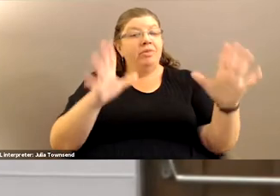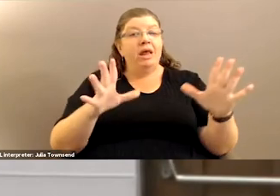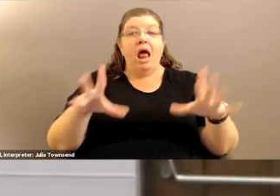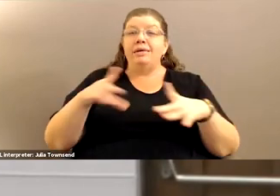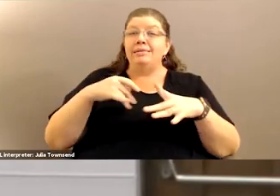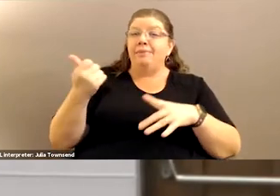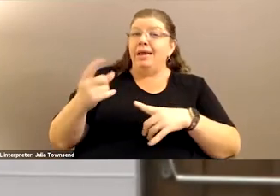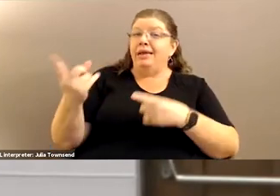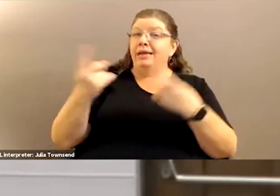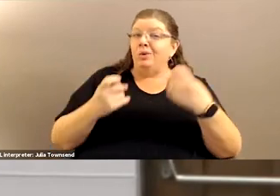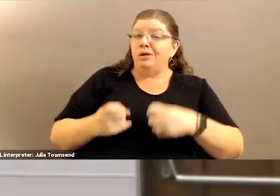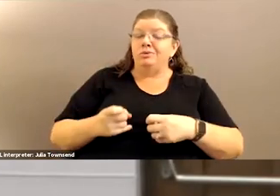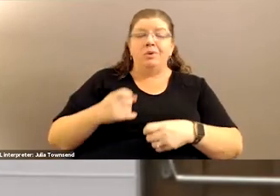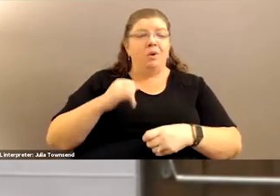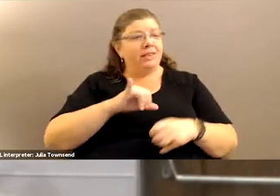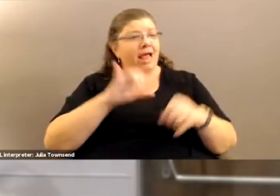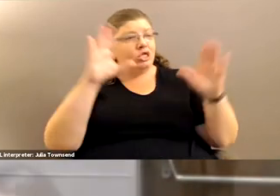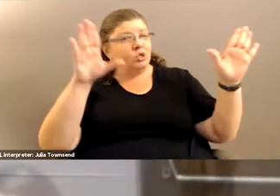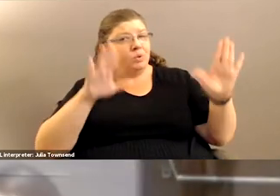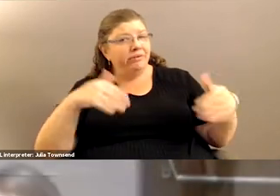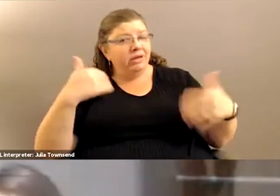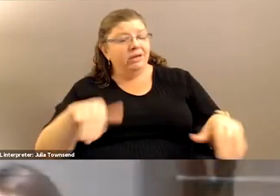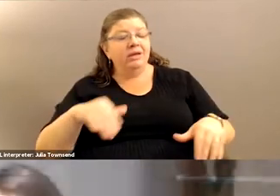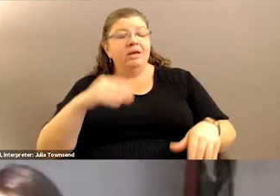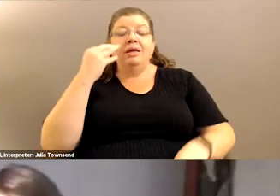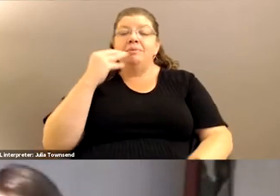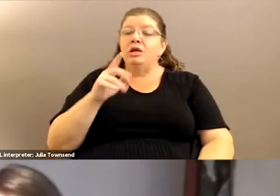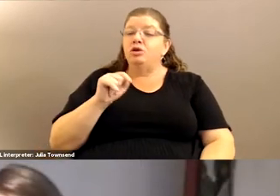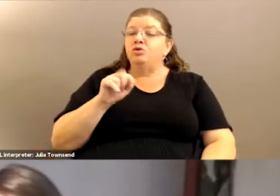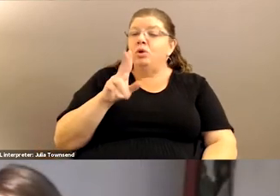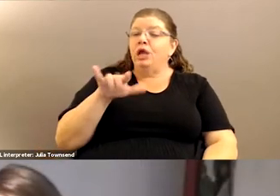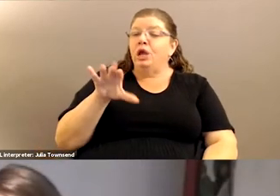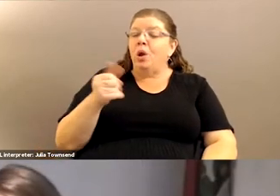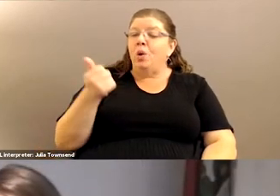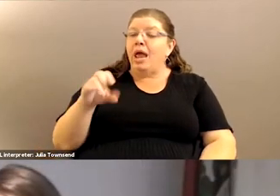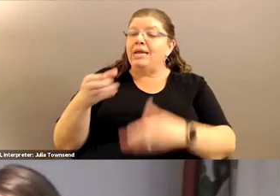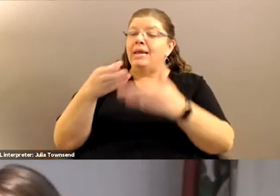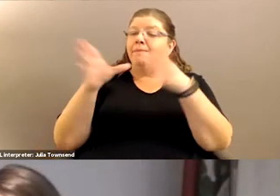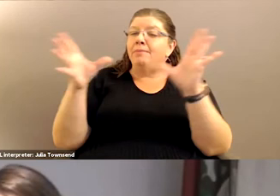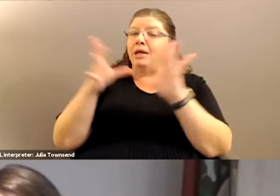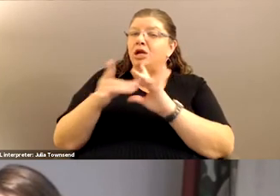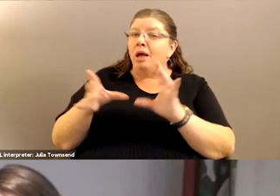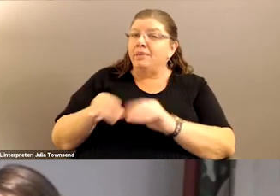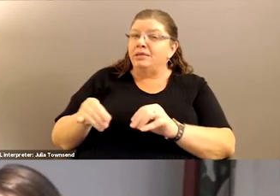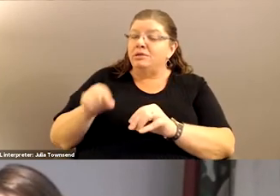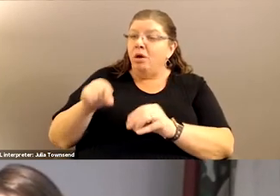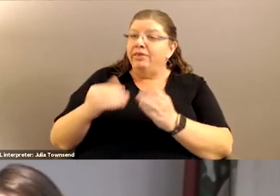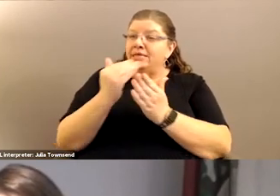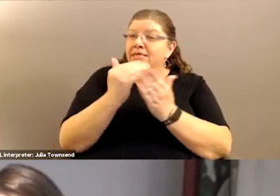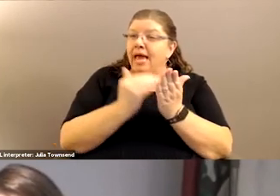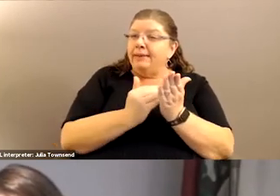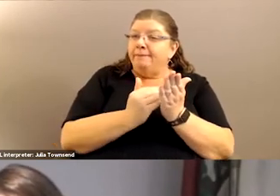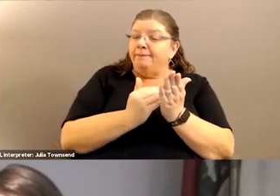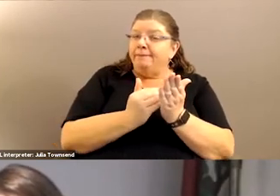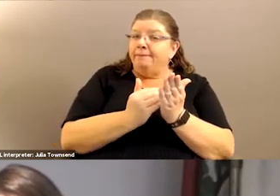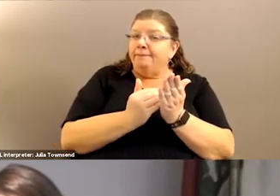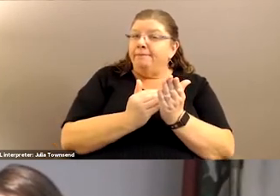you might have that's terrific uh mr hill are there any public comments on this item